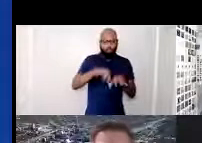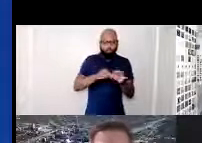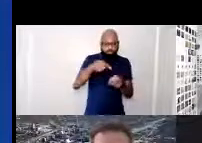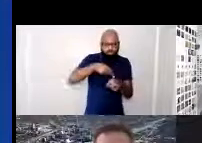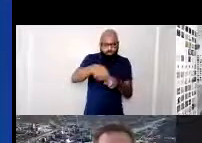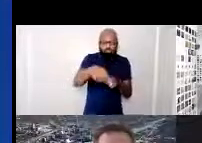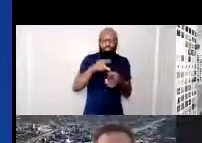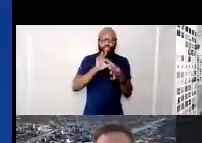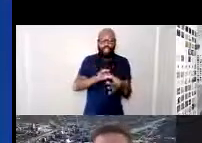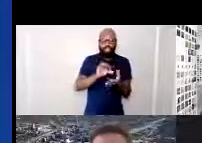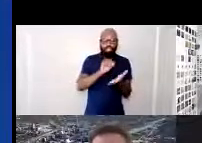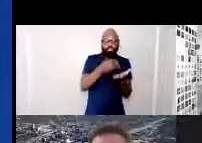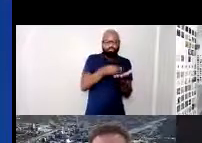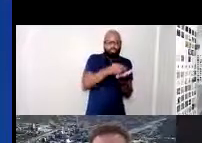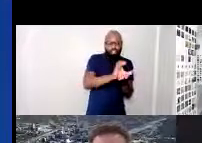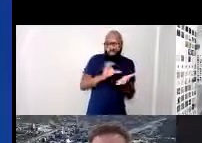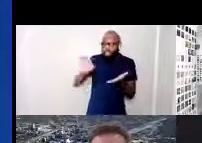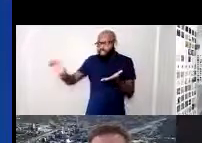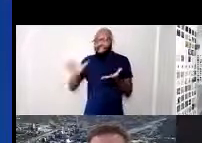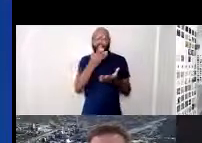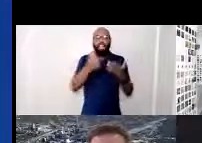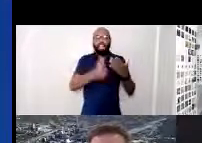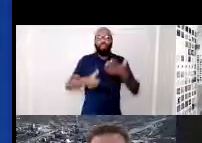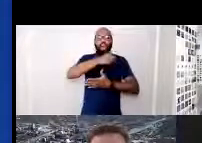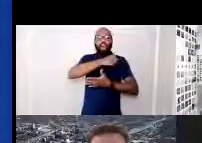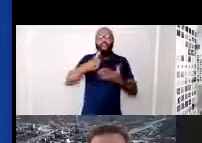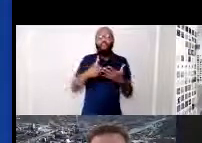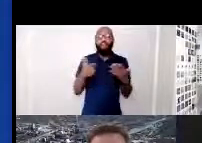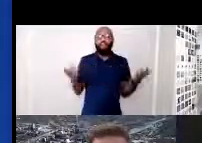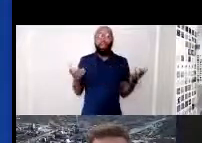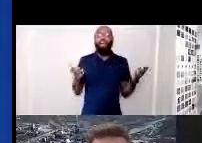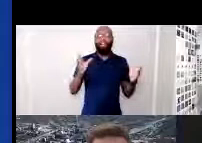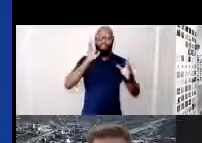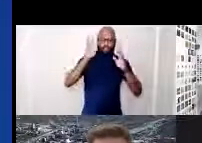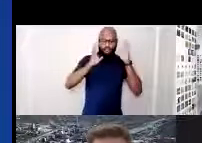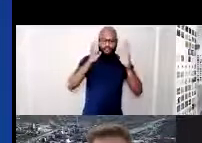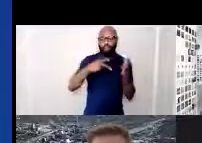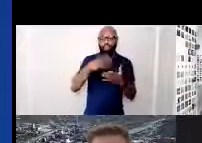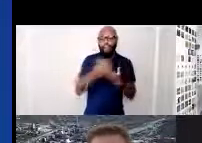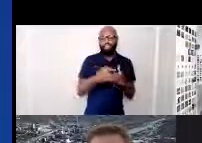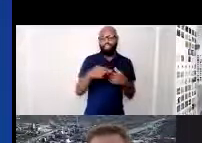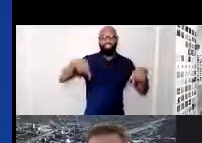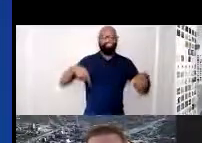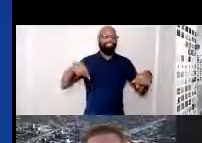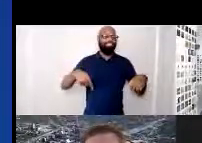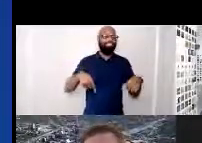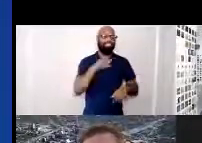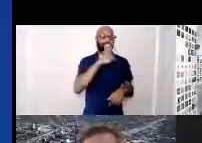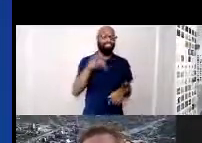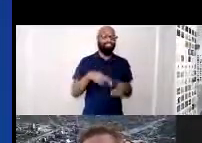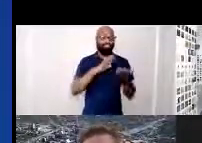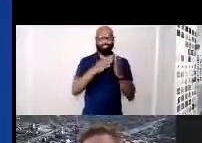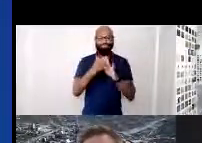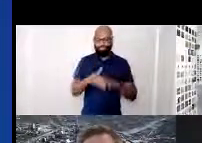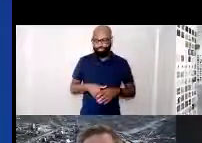and the prioritization of creative projects in our city. And looking at